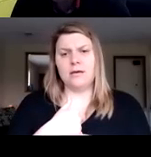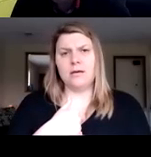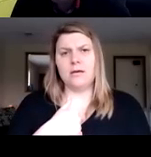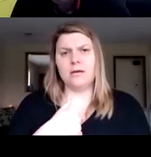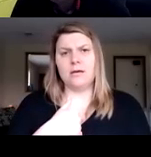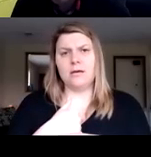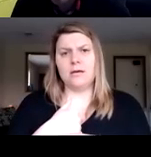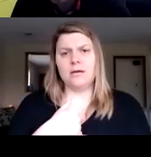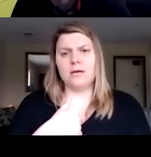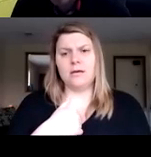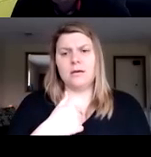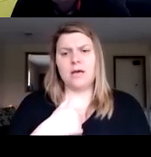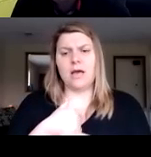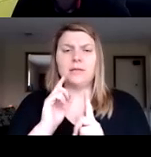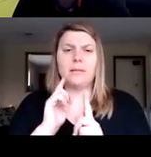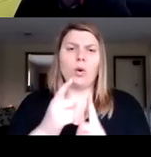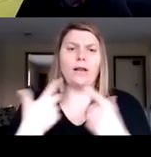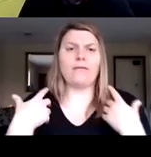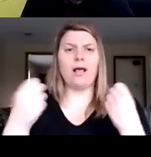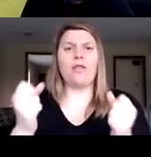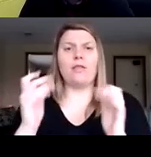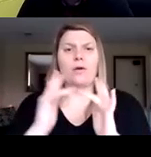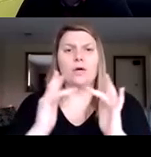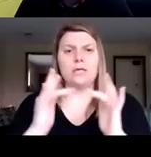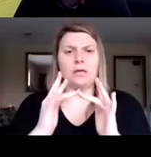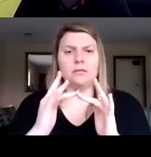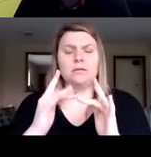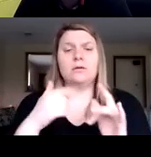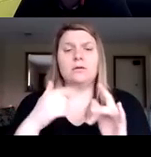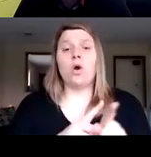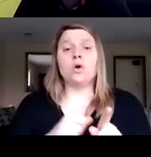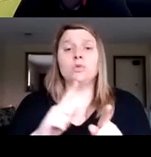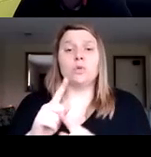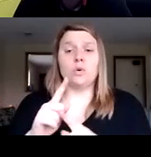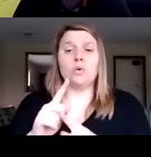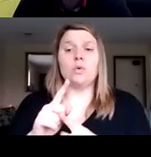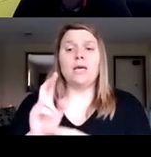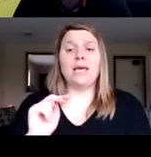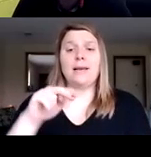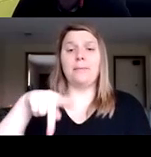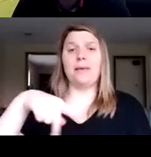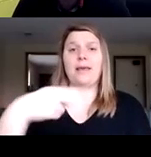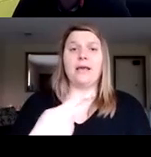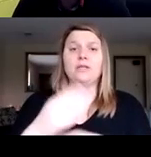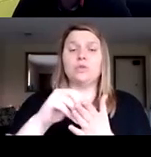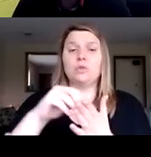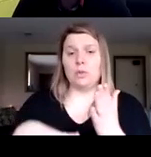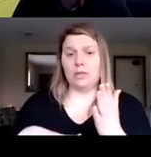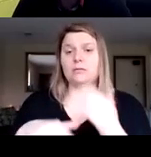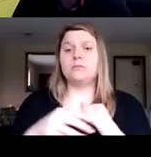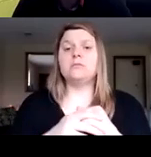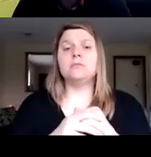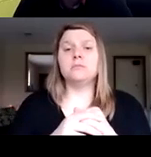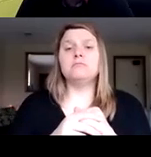a point of health contact because I was also a MPH student at the time,